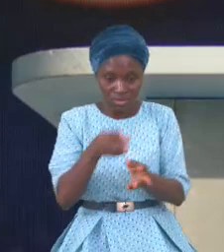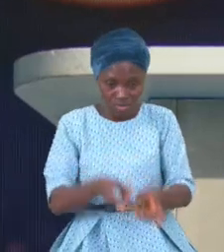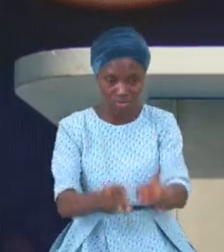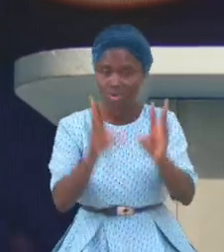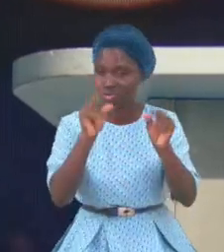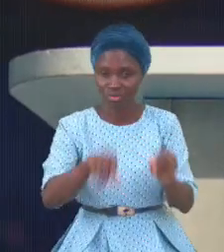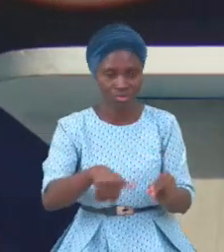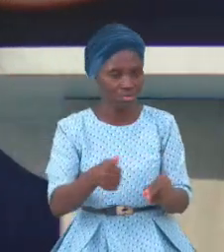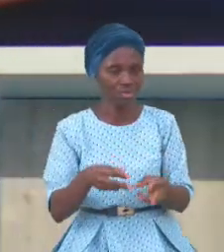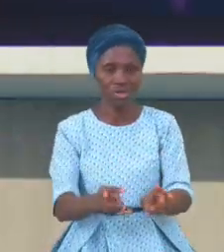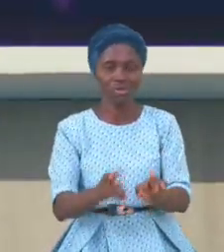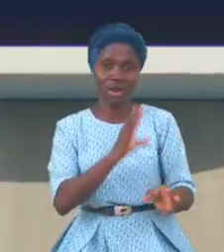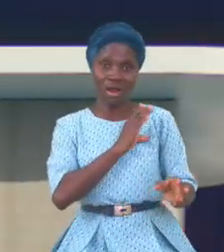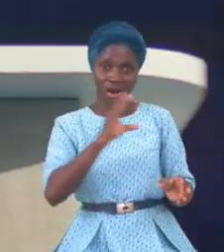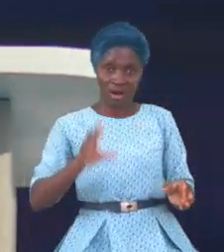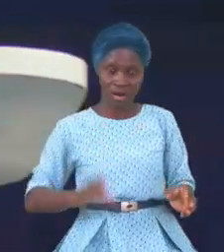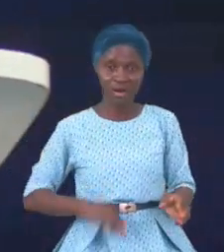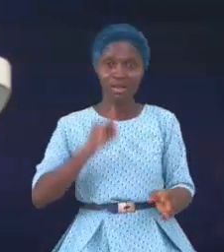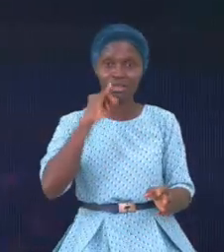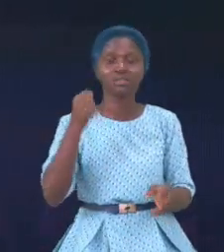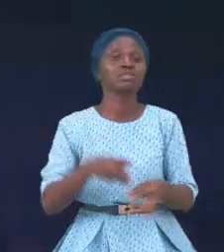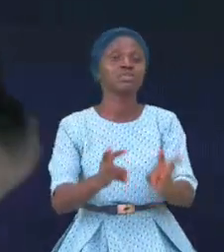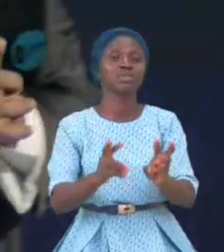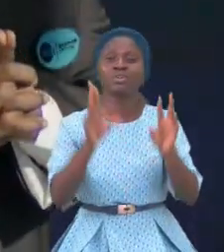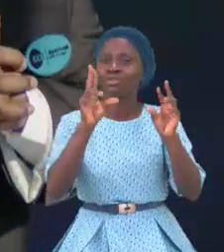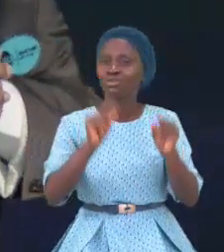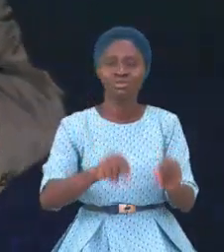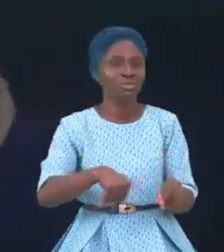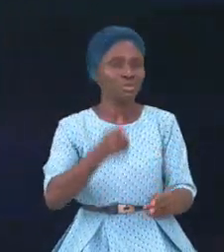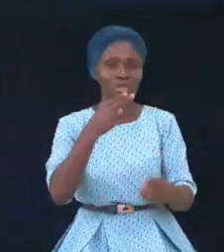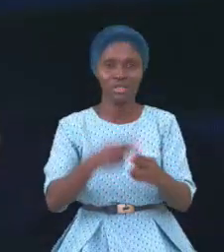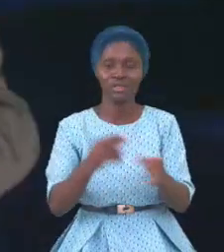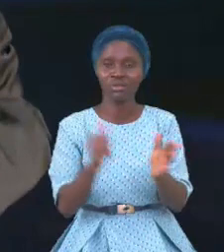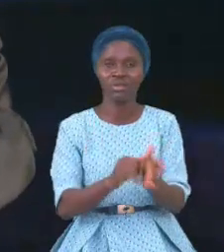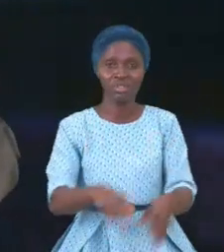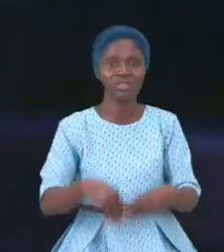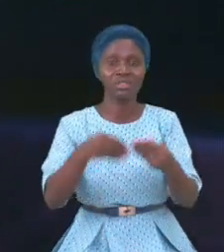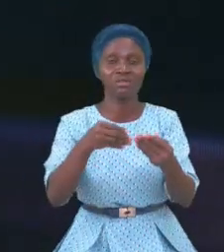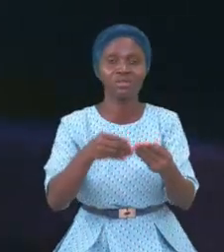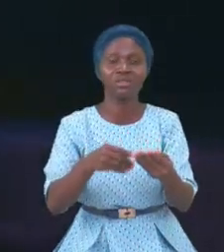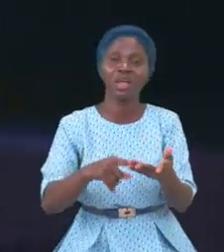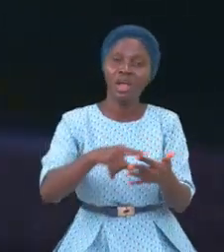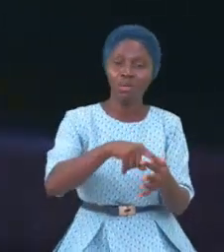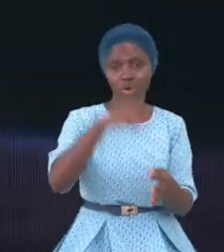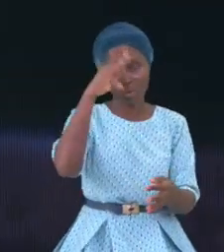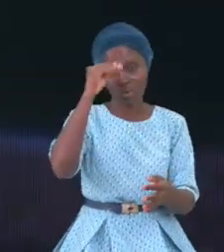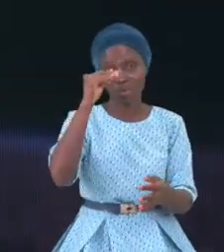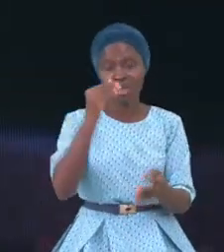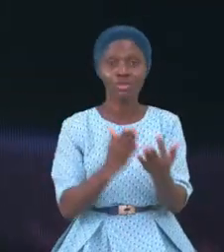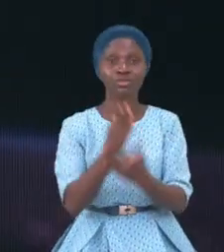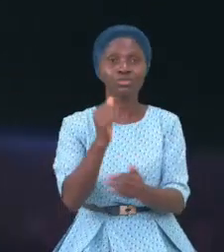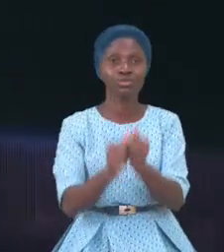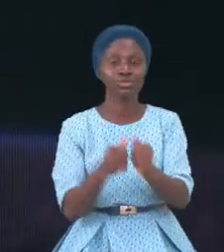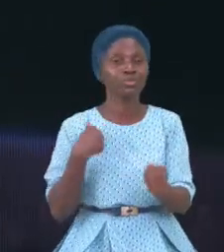is the way. There is no other name given among men whereby we must be saved. And